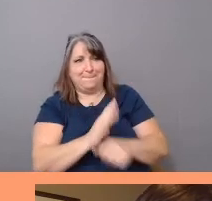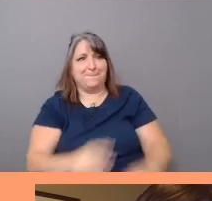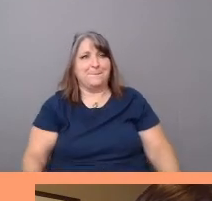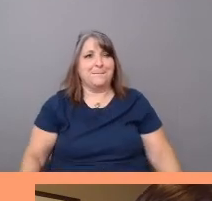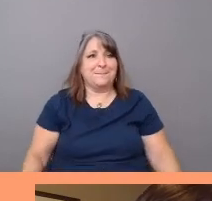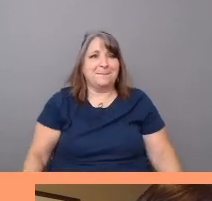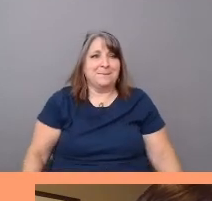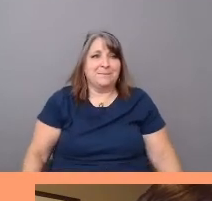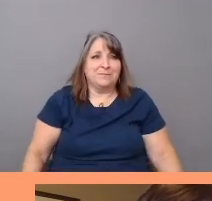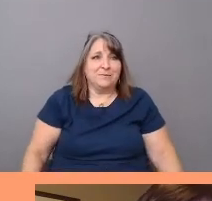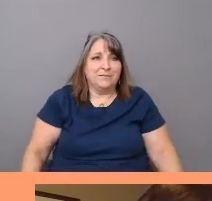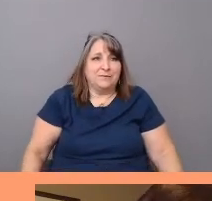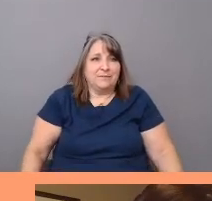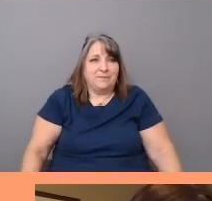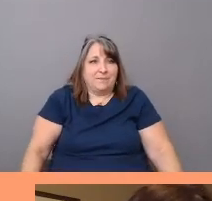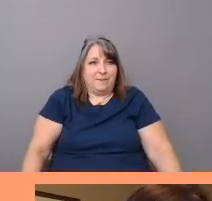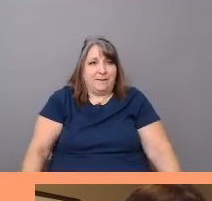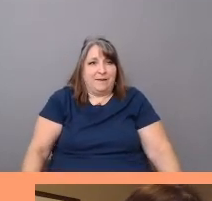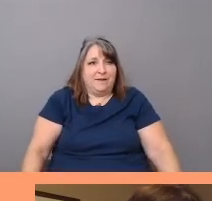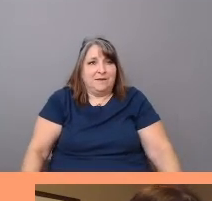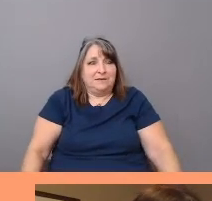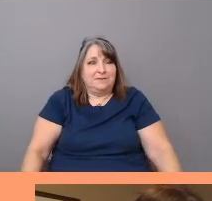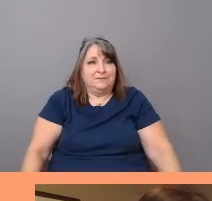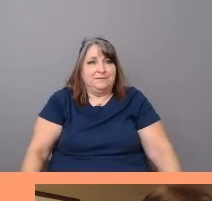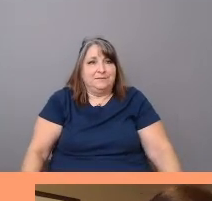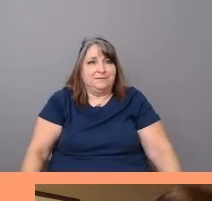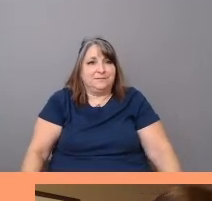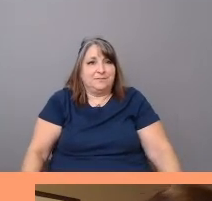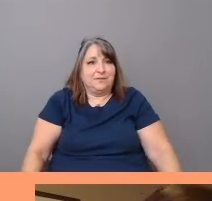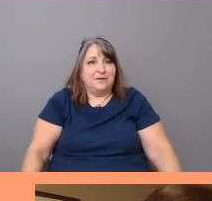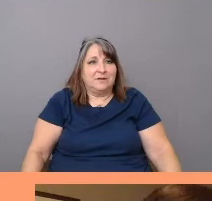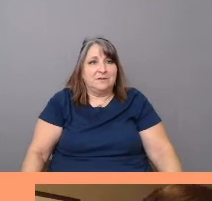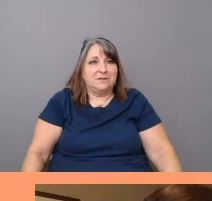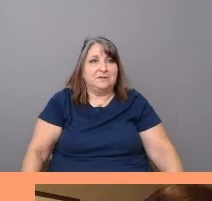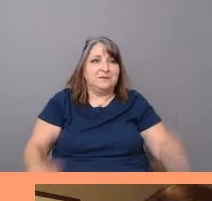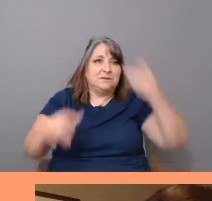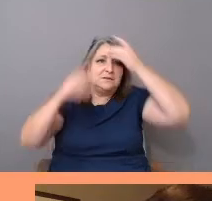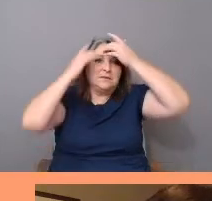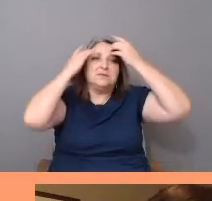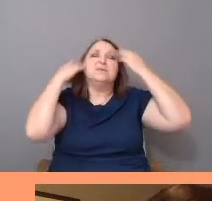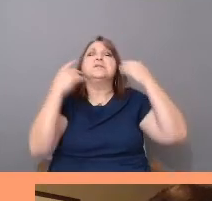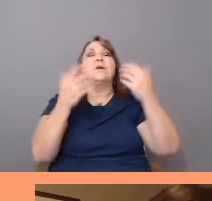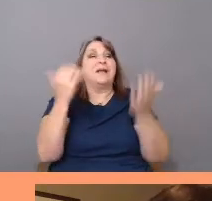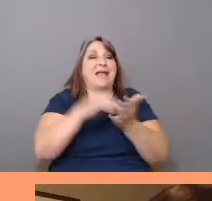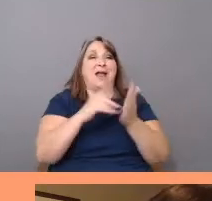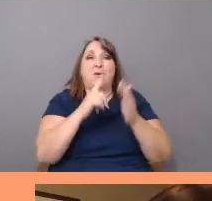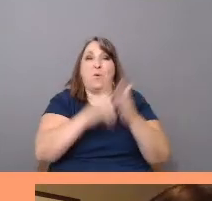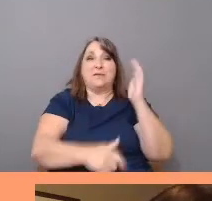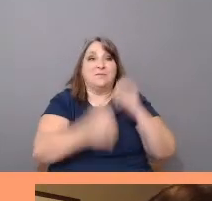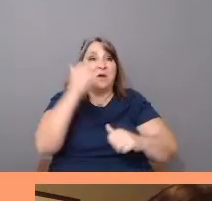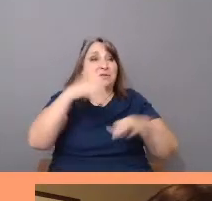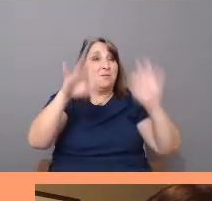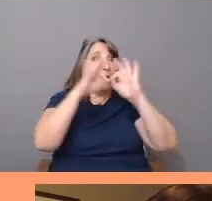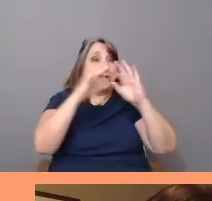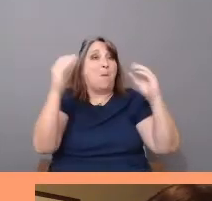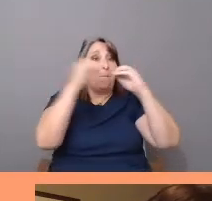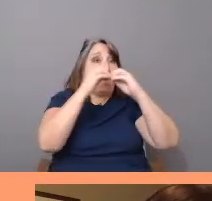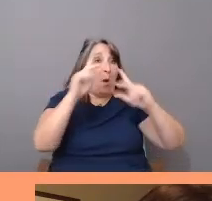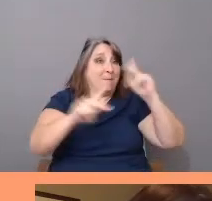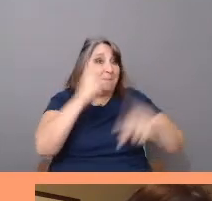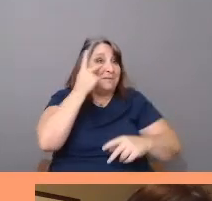Great. Just going back to what we presented again, the priorities are important. So what's the most important? That more people see the film, that